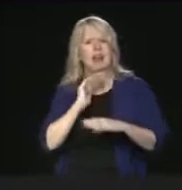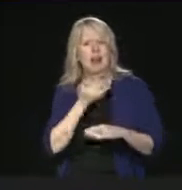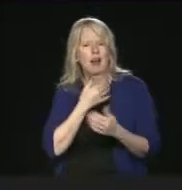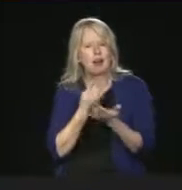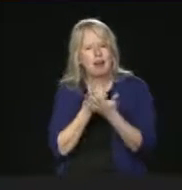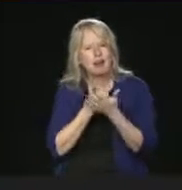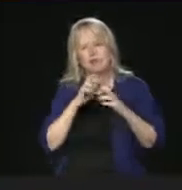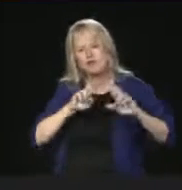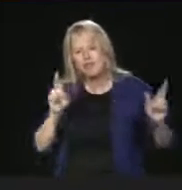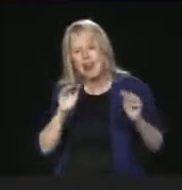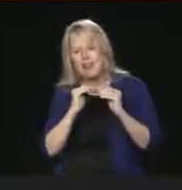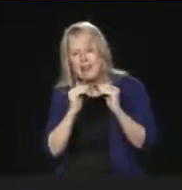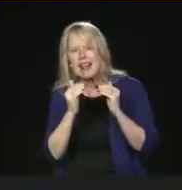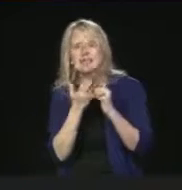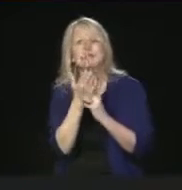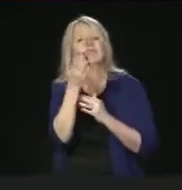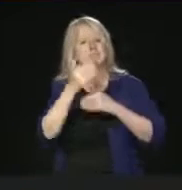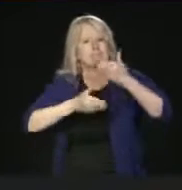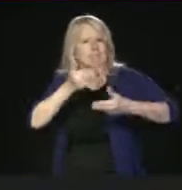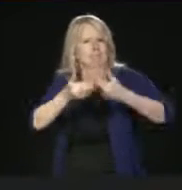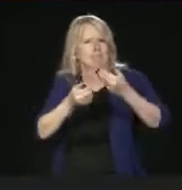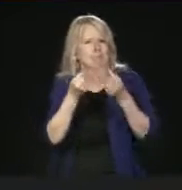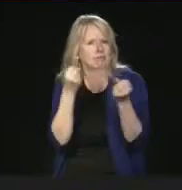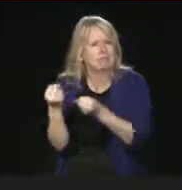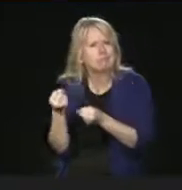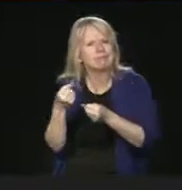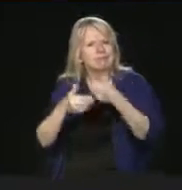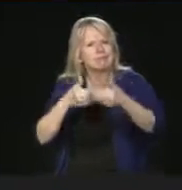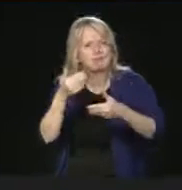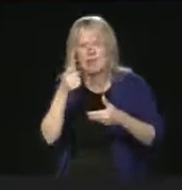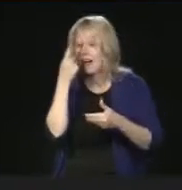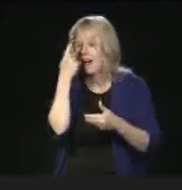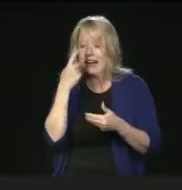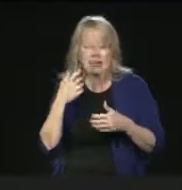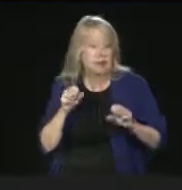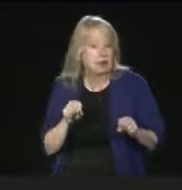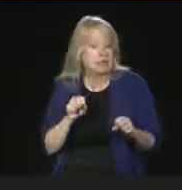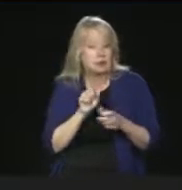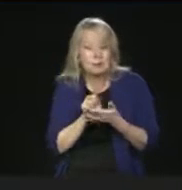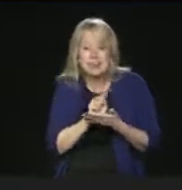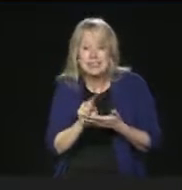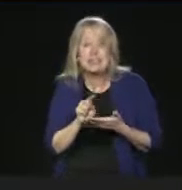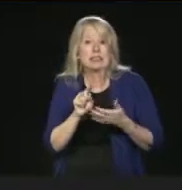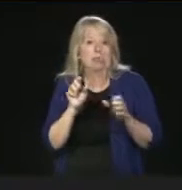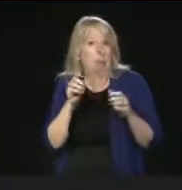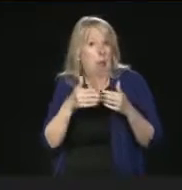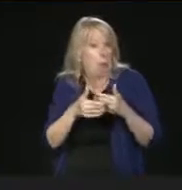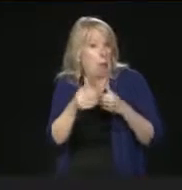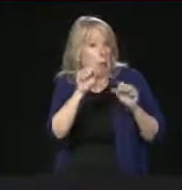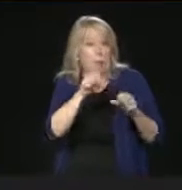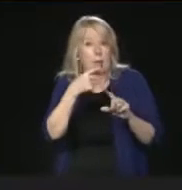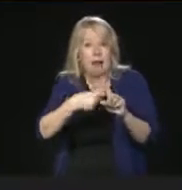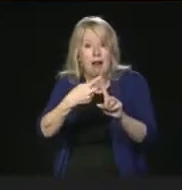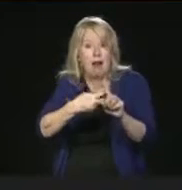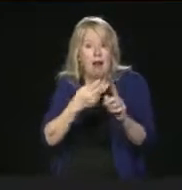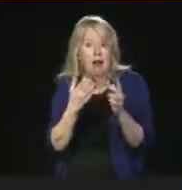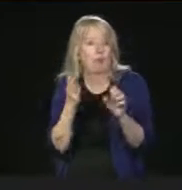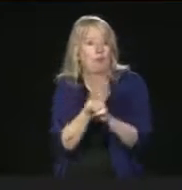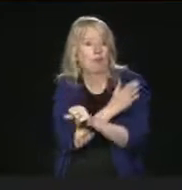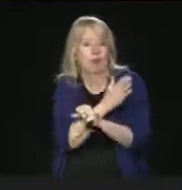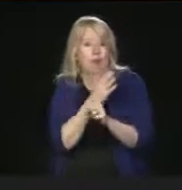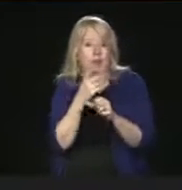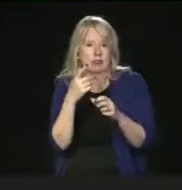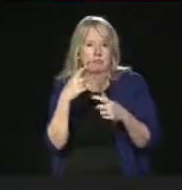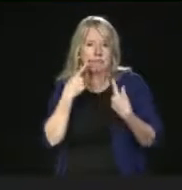against once we're through this, whether it takes weeks or months. It is likely to take months before we're fully through this. That's